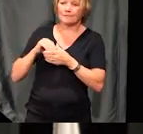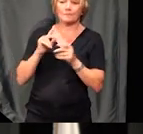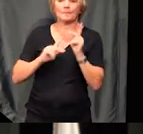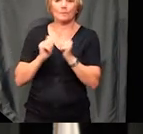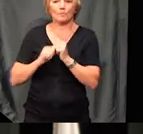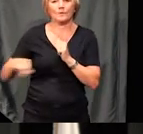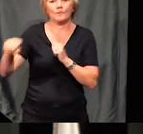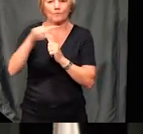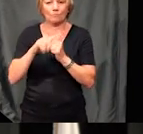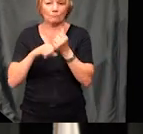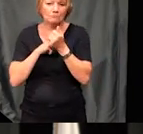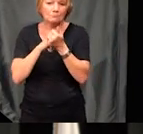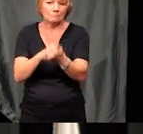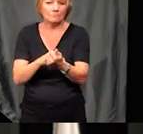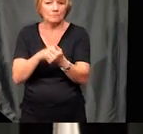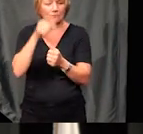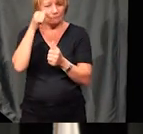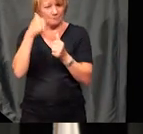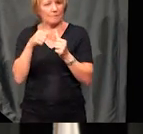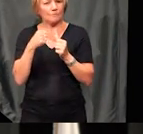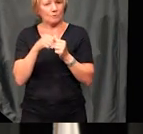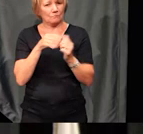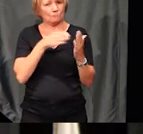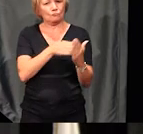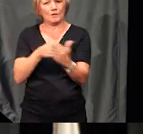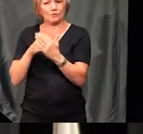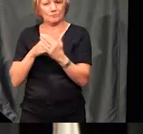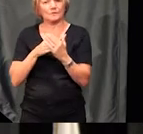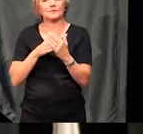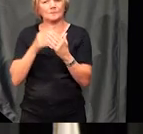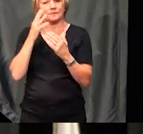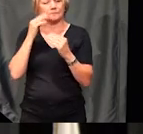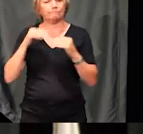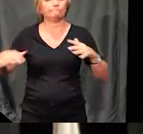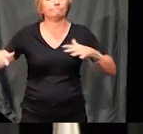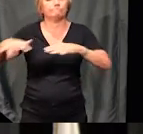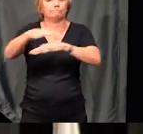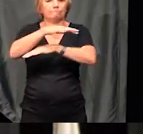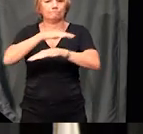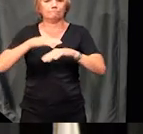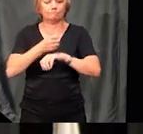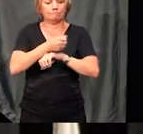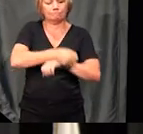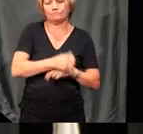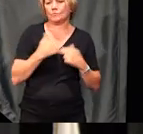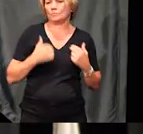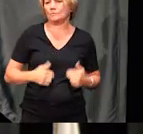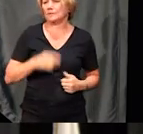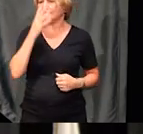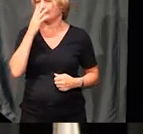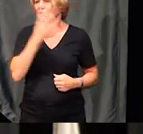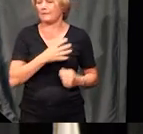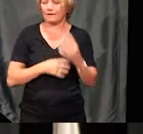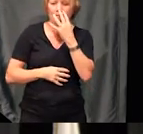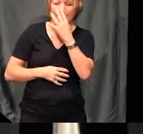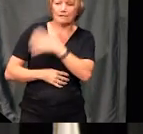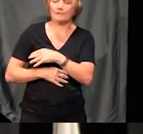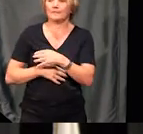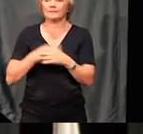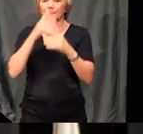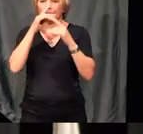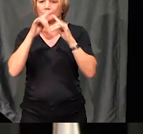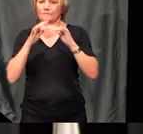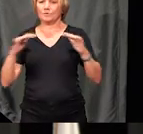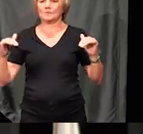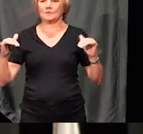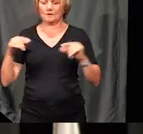with you. Remember that prejudice is everywhere, defeating human dignity and neglecting diversities